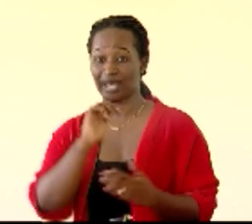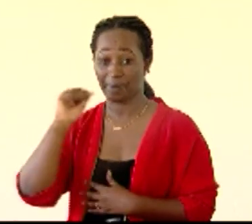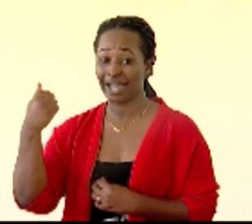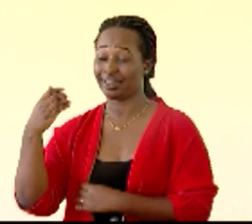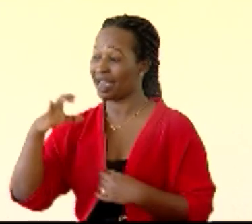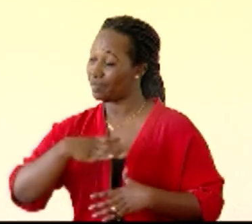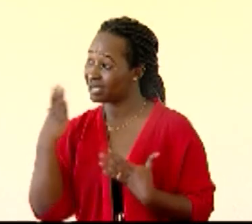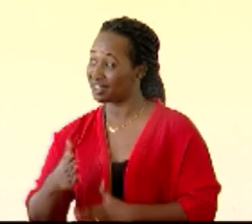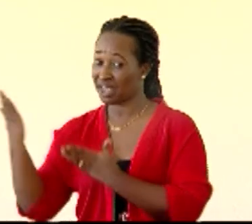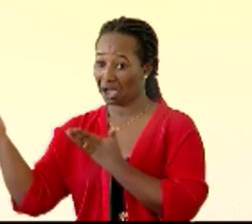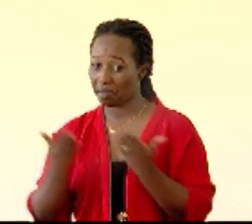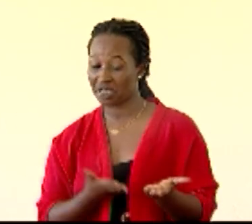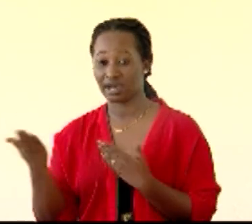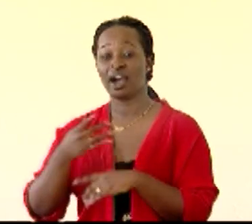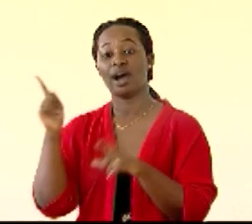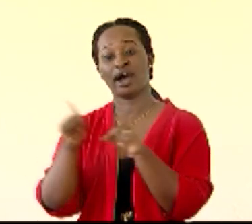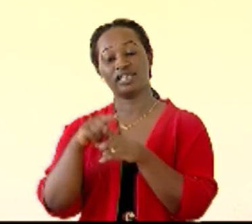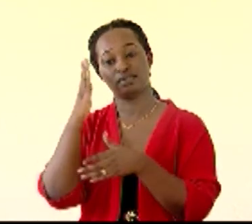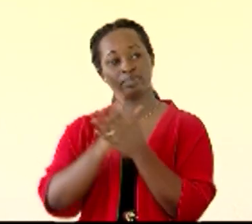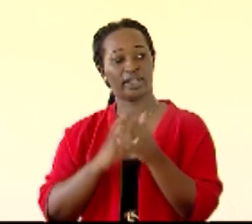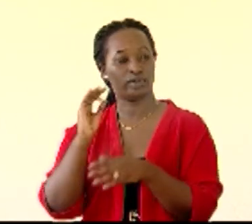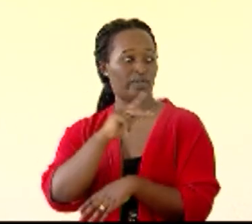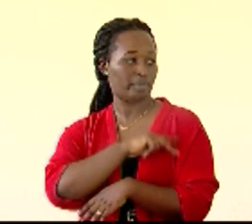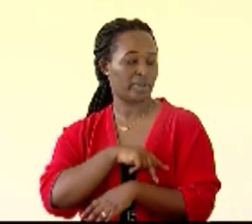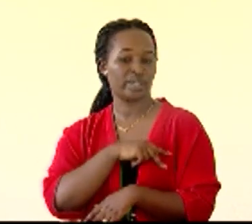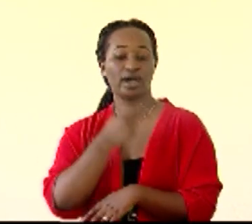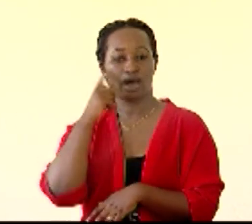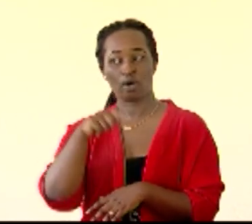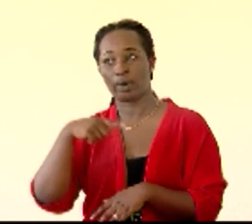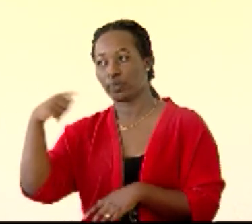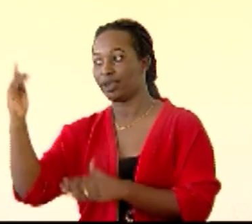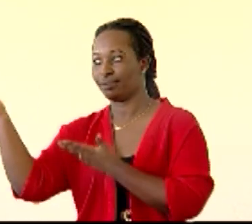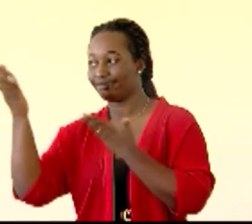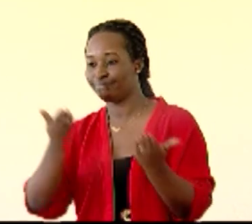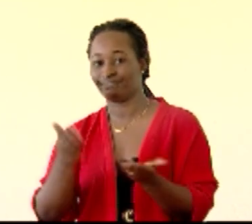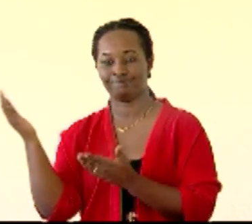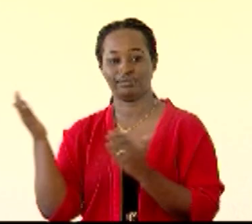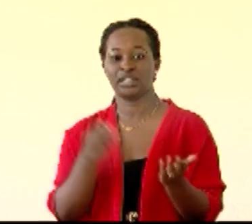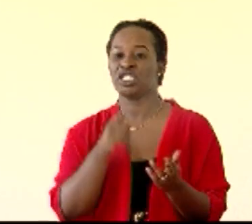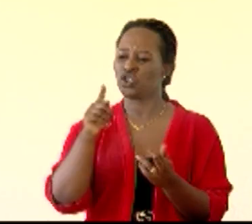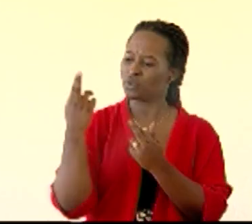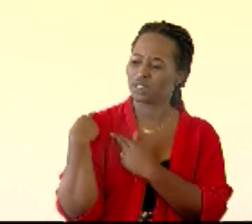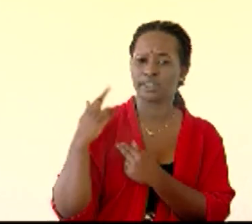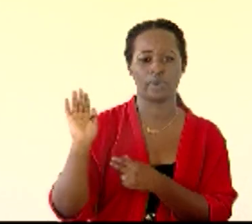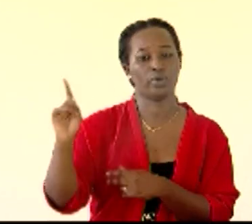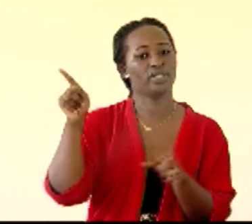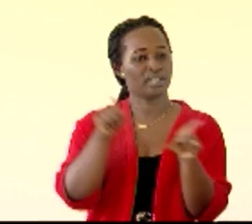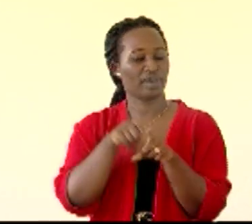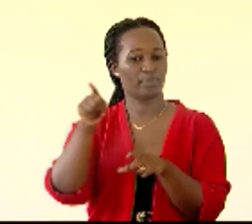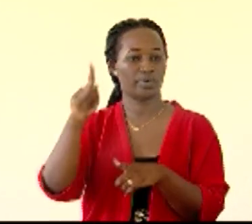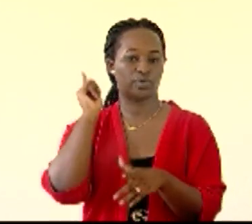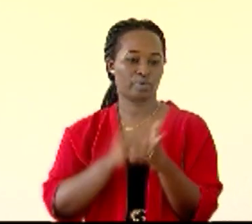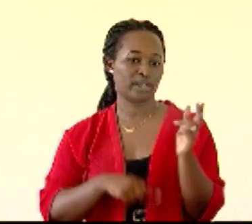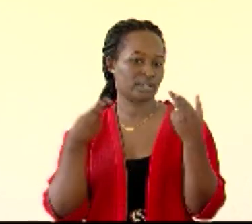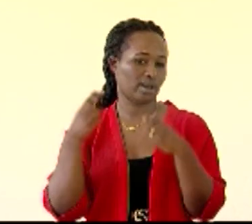as part of protocol, so she has to go to the gate to receive more guests. That's exactly what is happening here. IBP